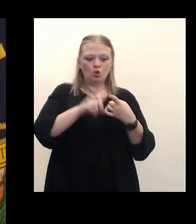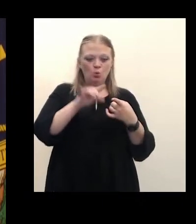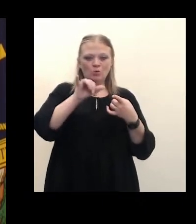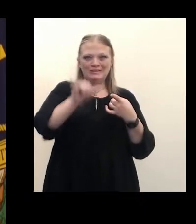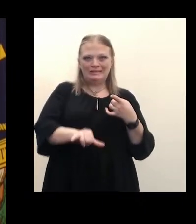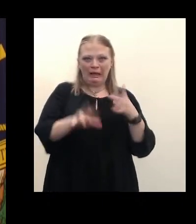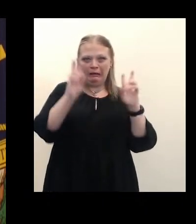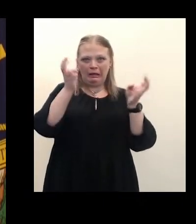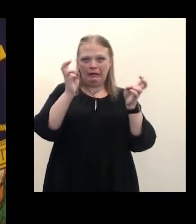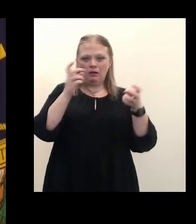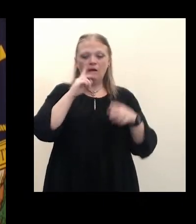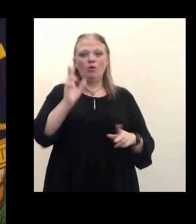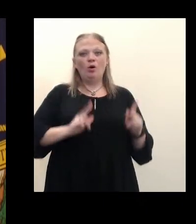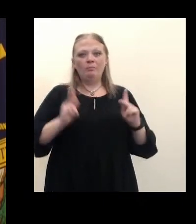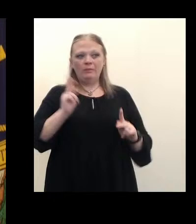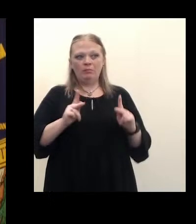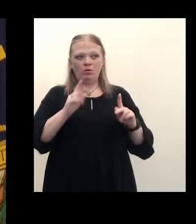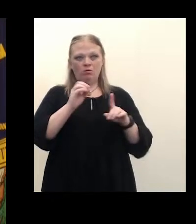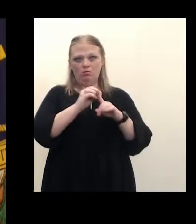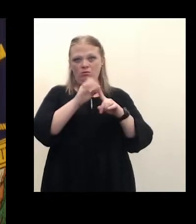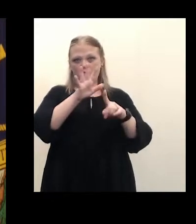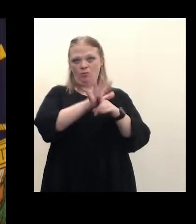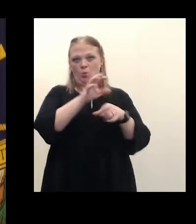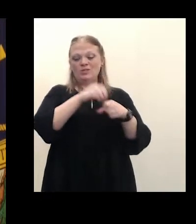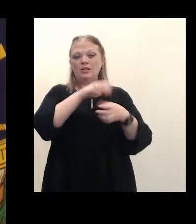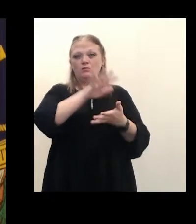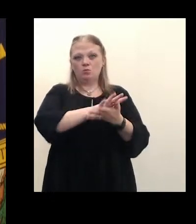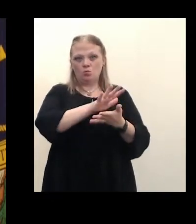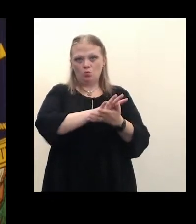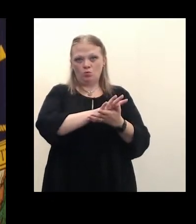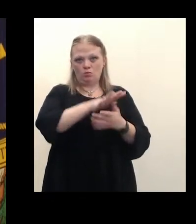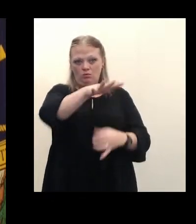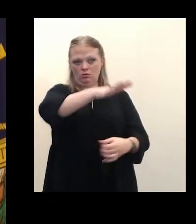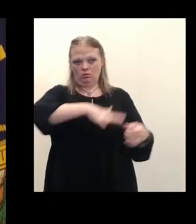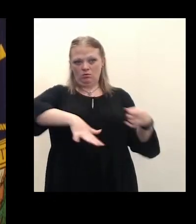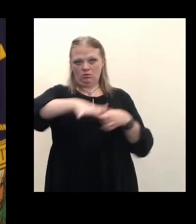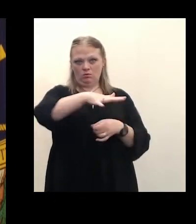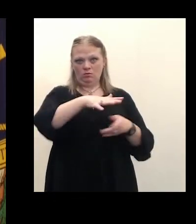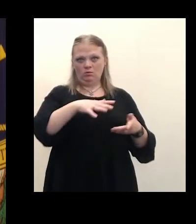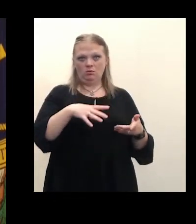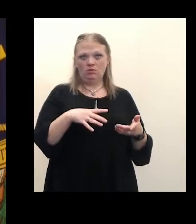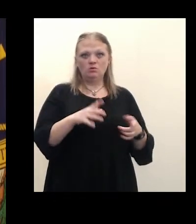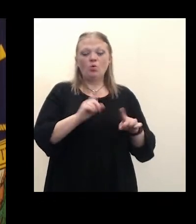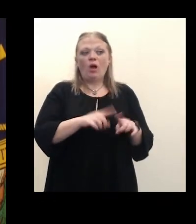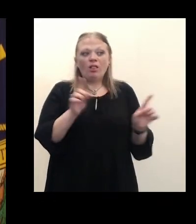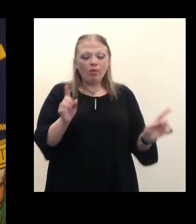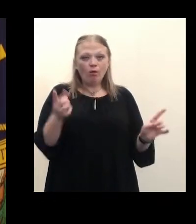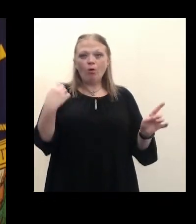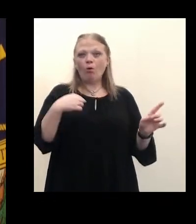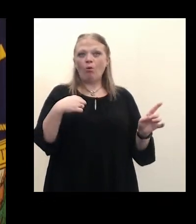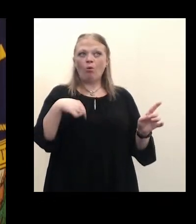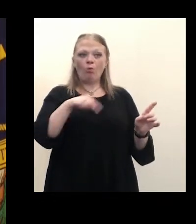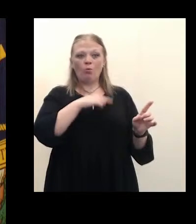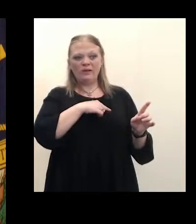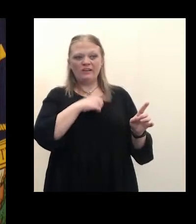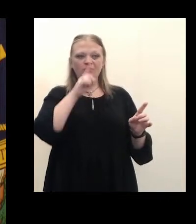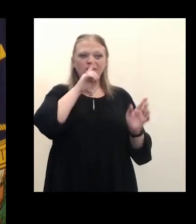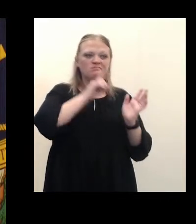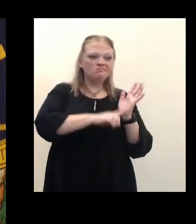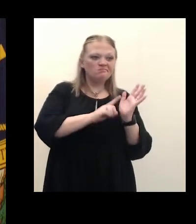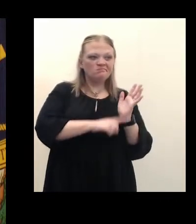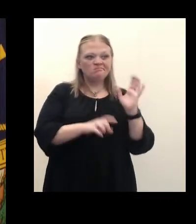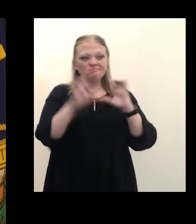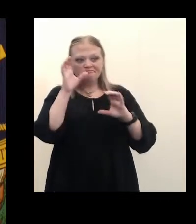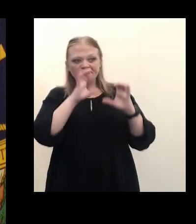for people who have been exposed in the school settings. So although we have been exploring this as a